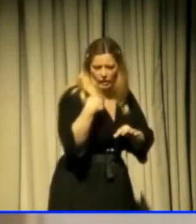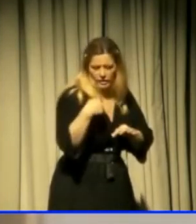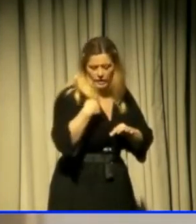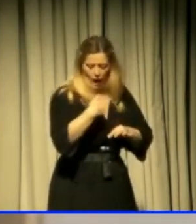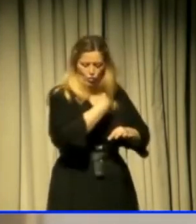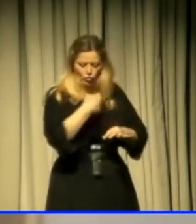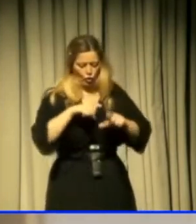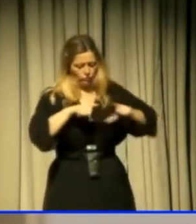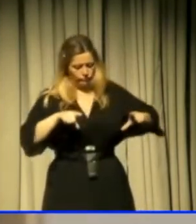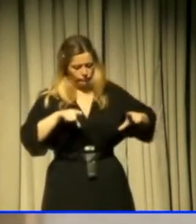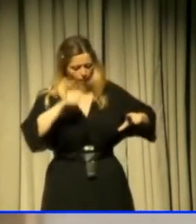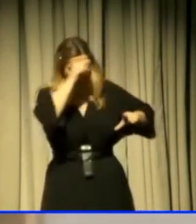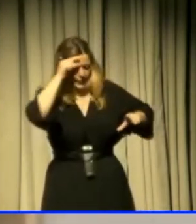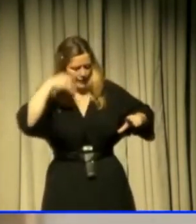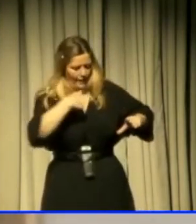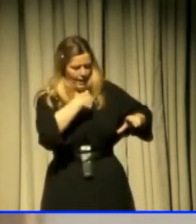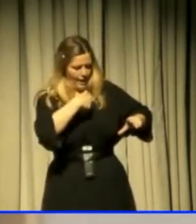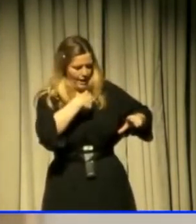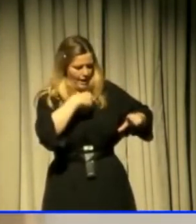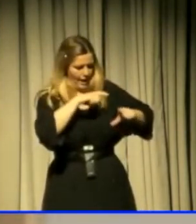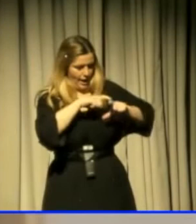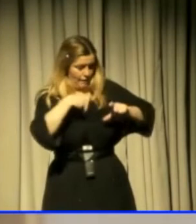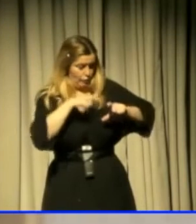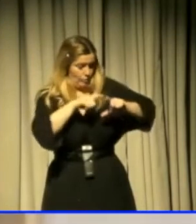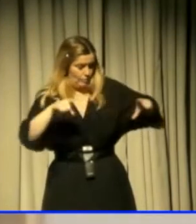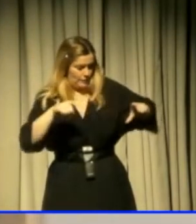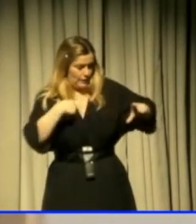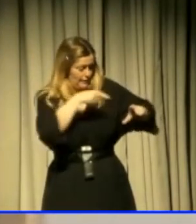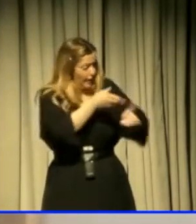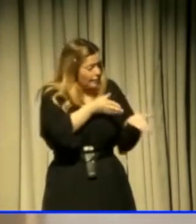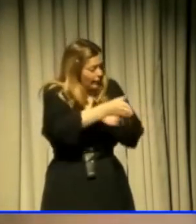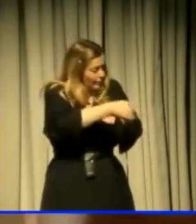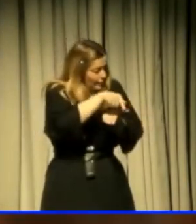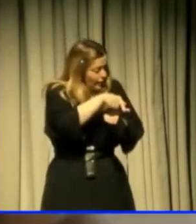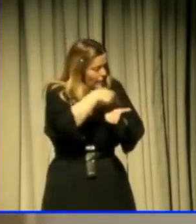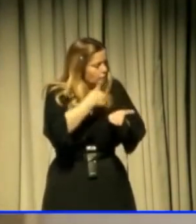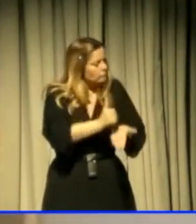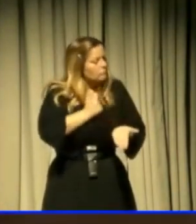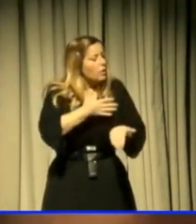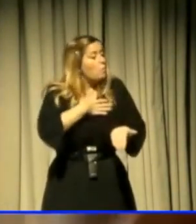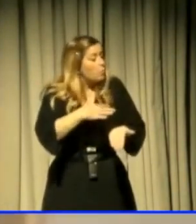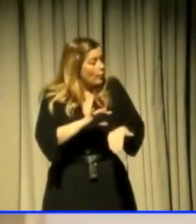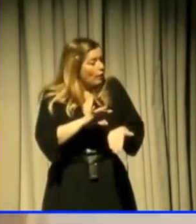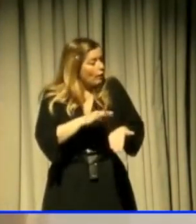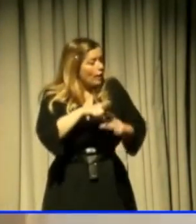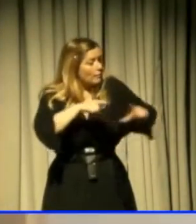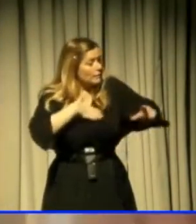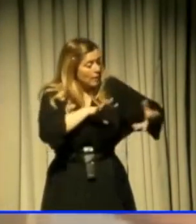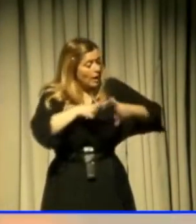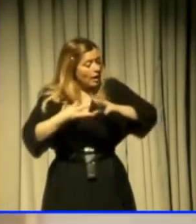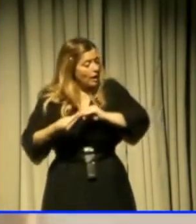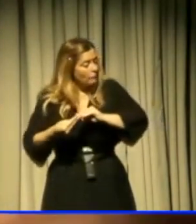tap into a trend? So you can say like, how could, for instance, let me see where